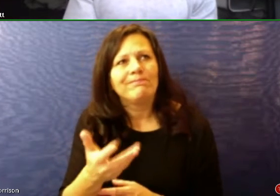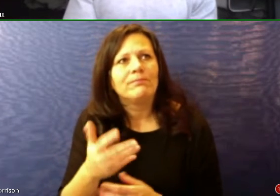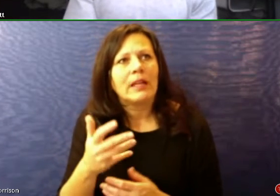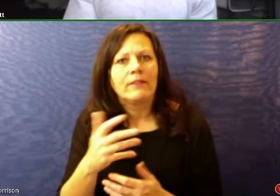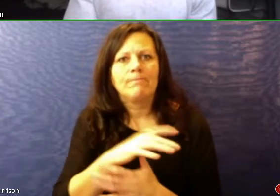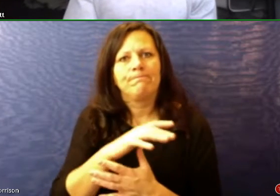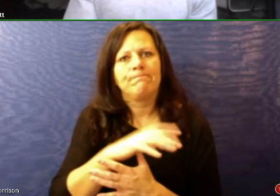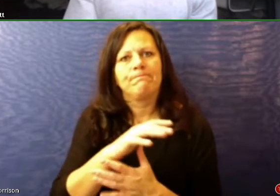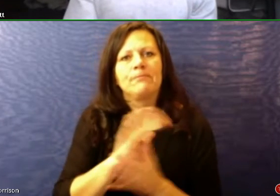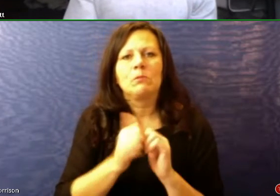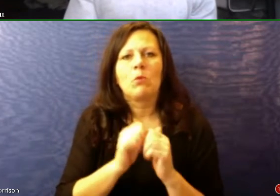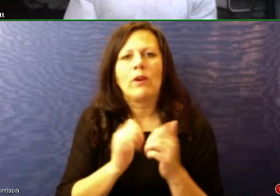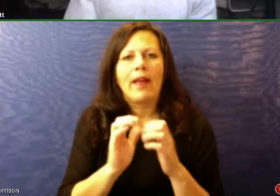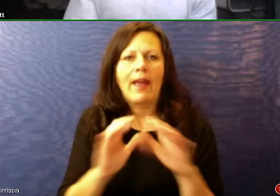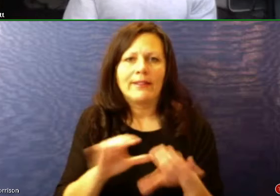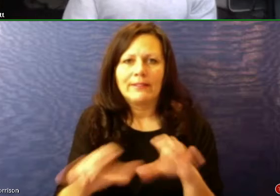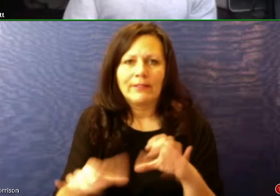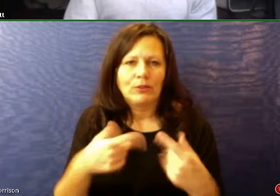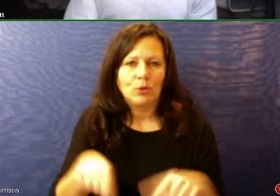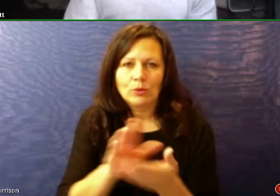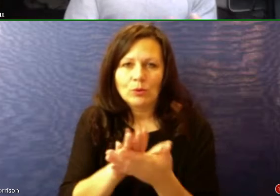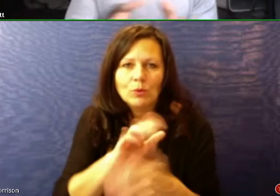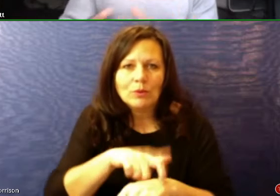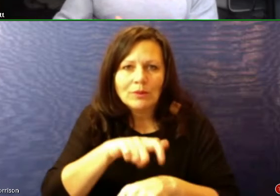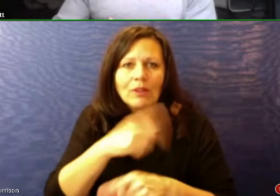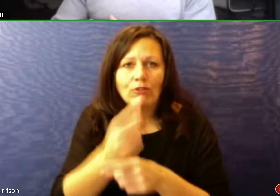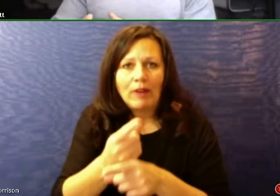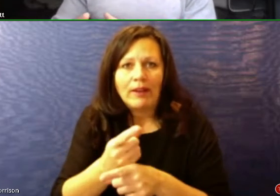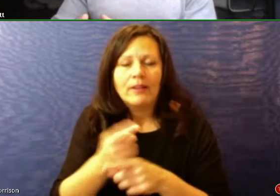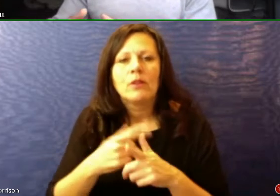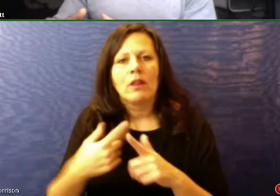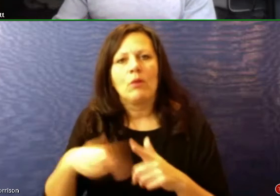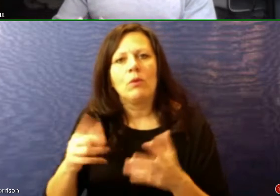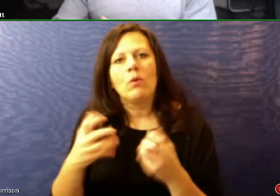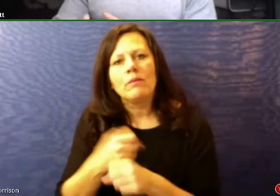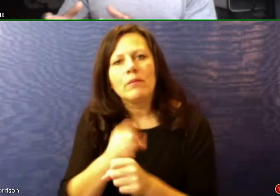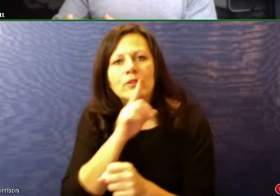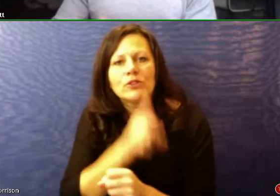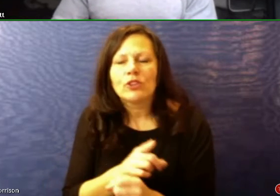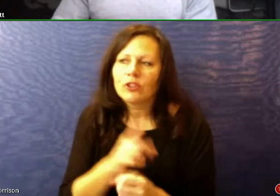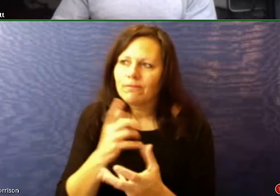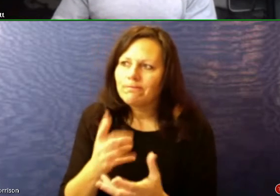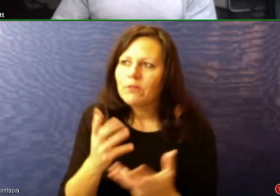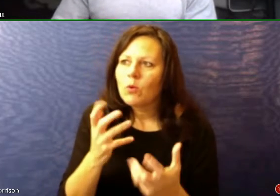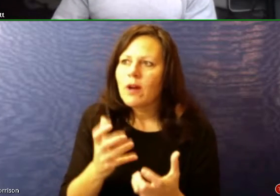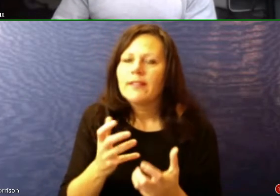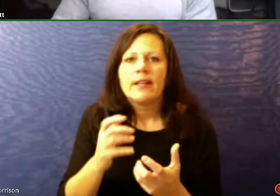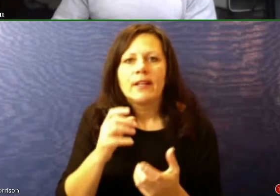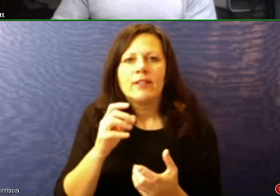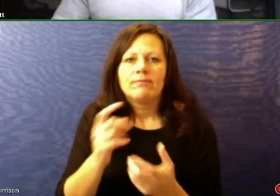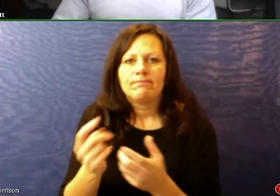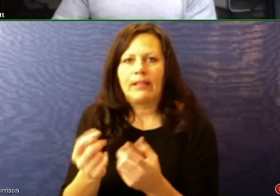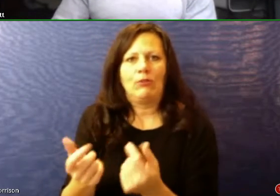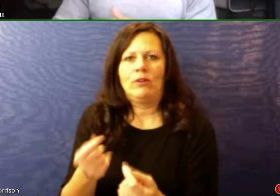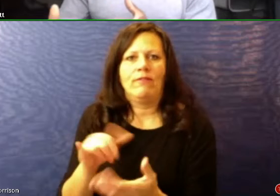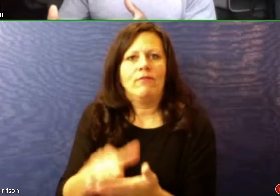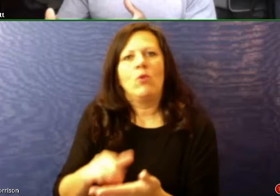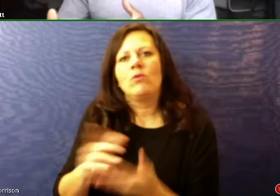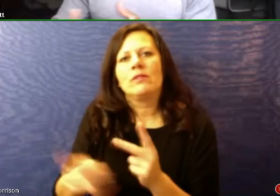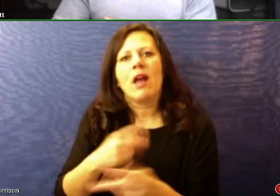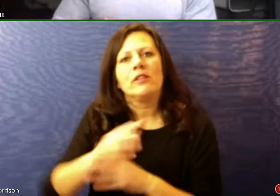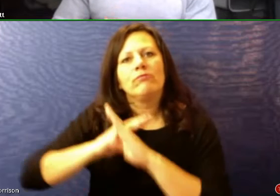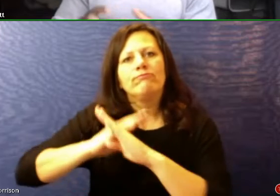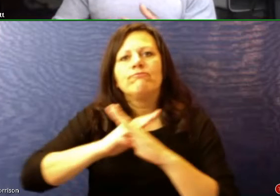sporting activity when you're in school, right? So we want to make sure we alleviate and eliminate those type of